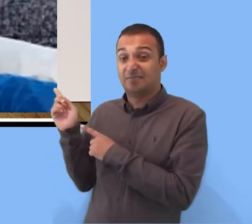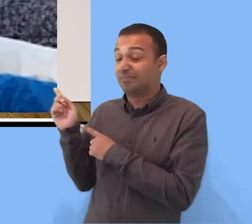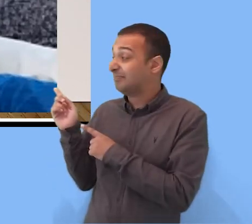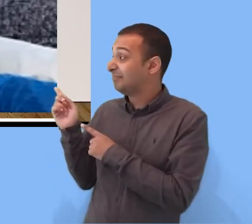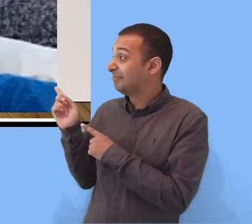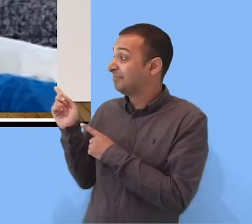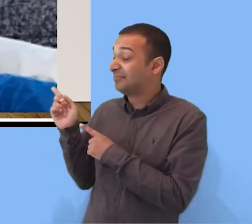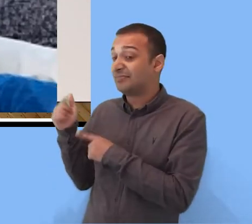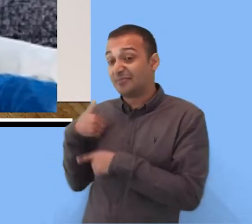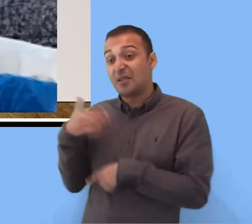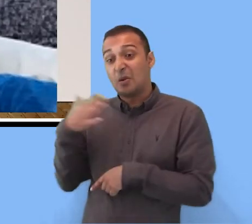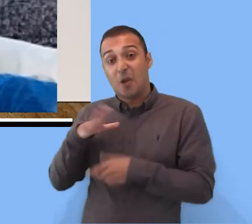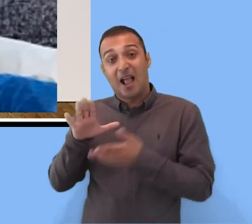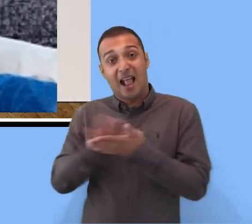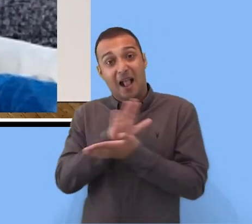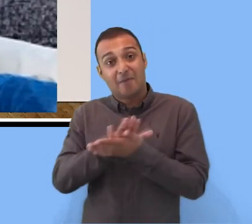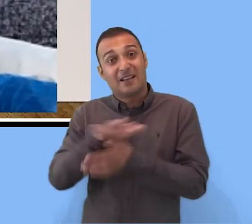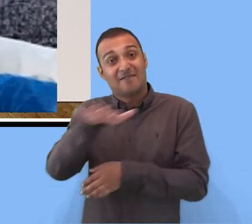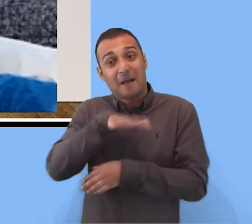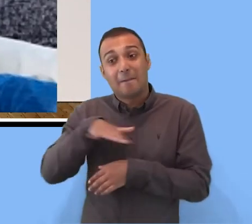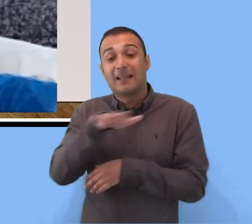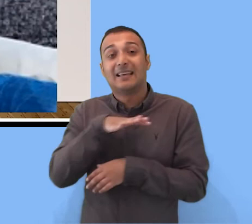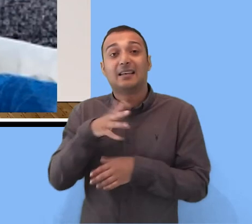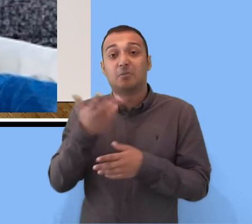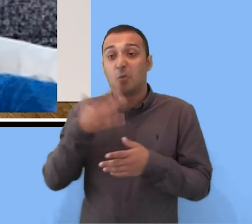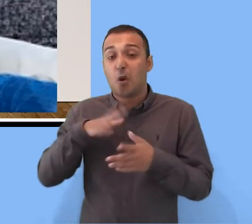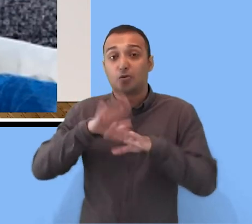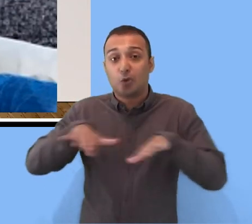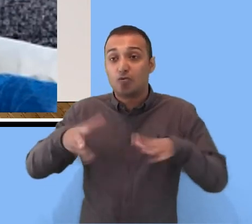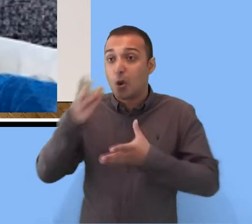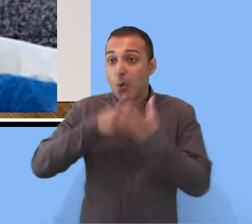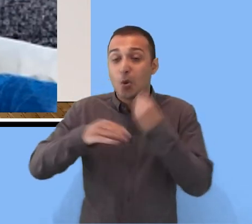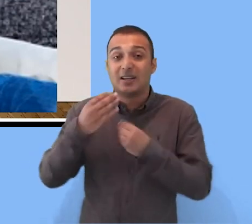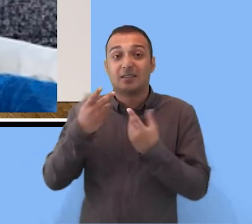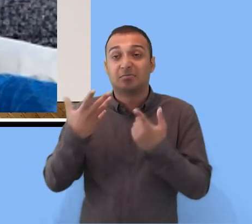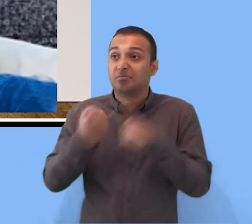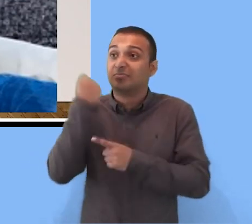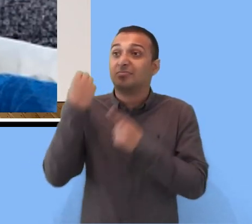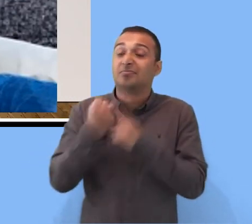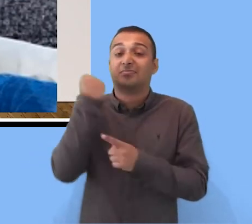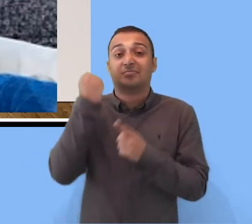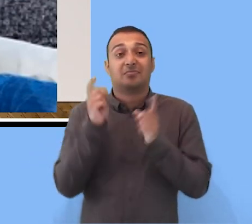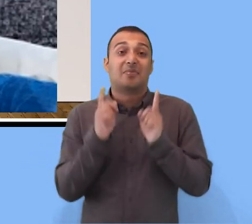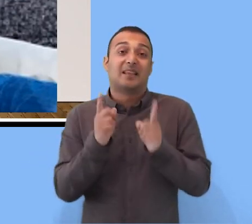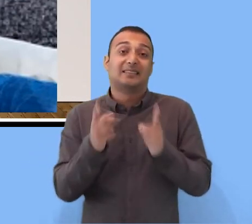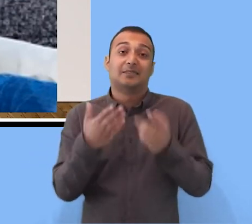after children that are learning and living up to their potential. Thank you very much.